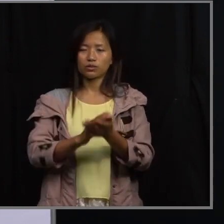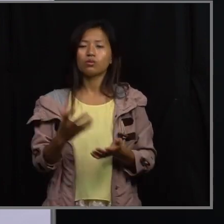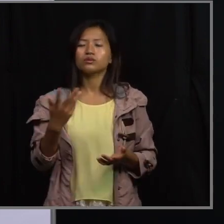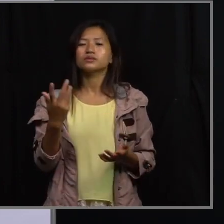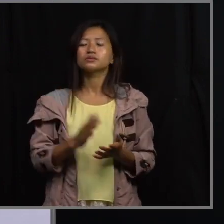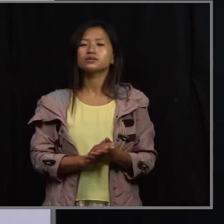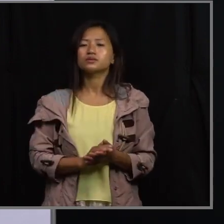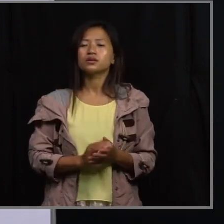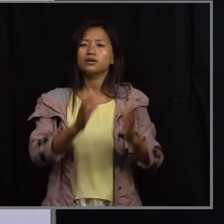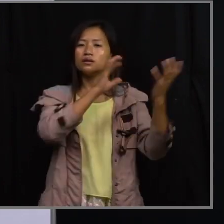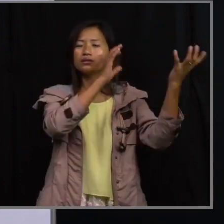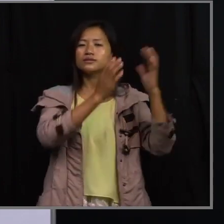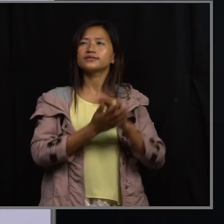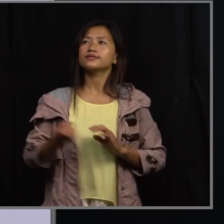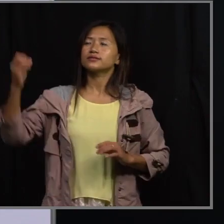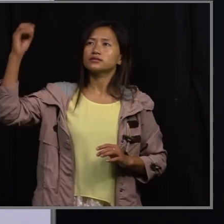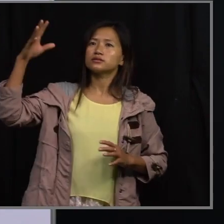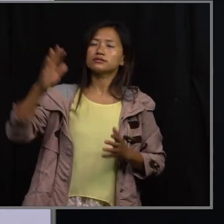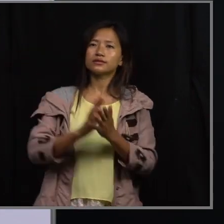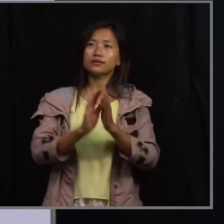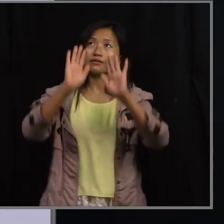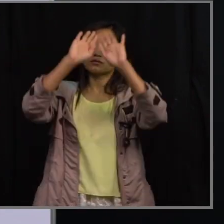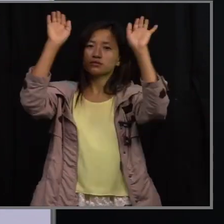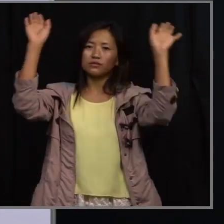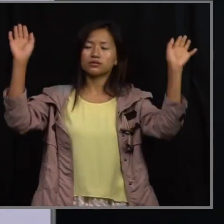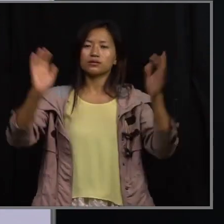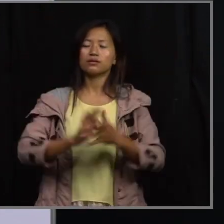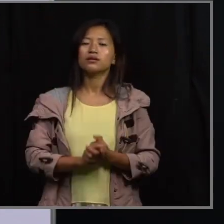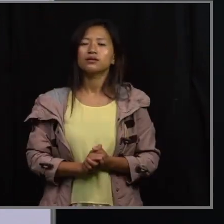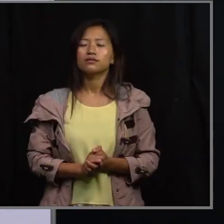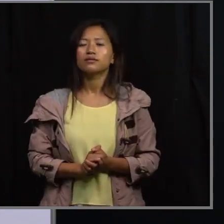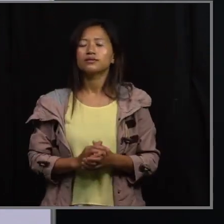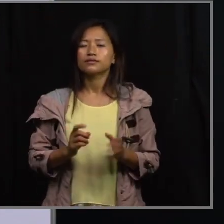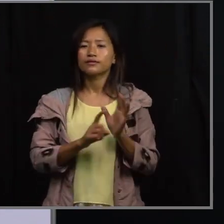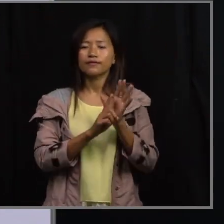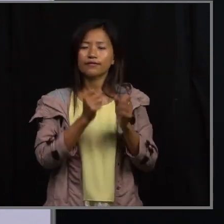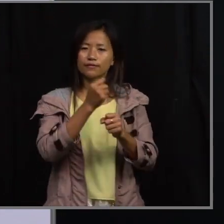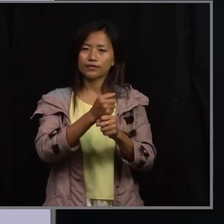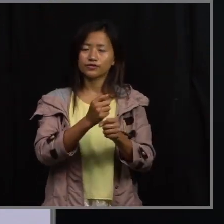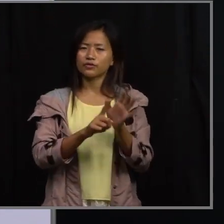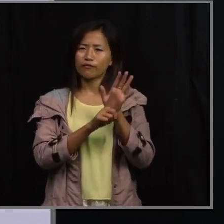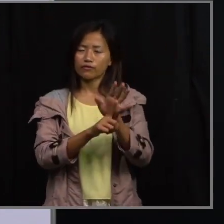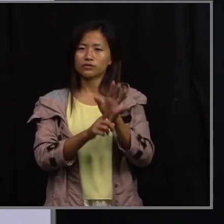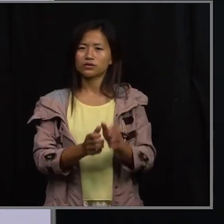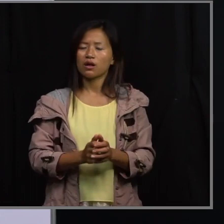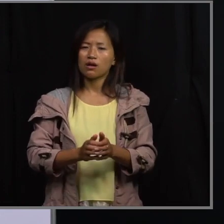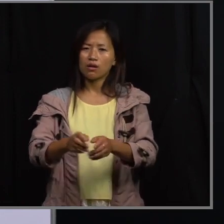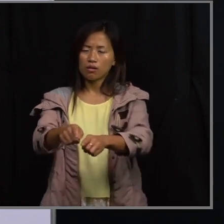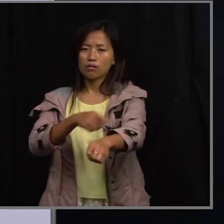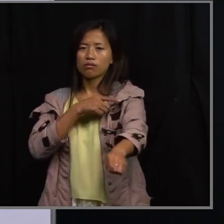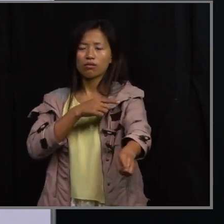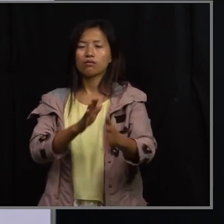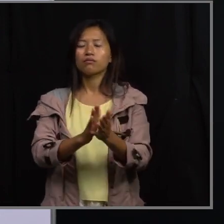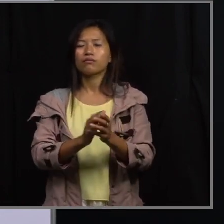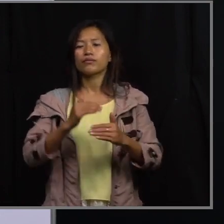Earth and what's happening in the Sun, what's happening in the galaxies, means like gravitational force is a long range force, means range of